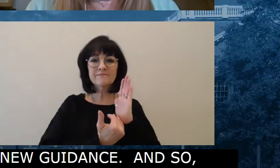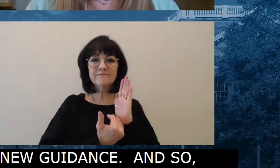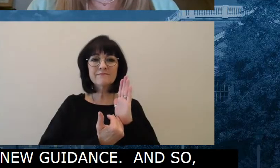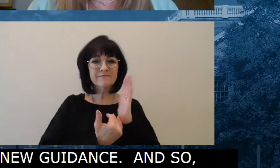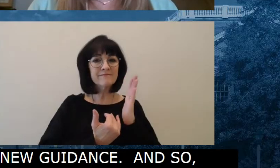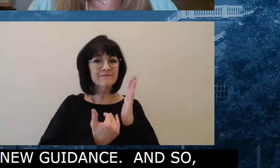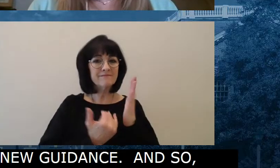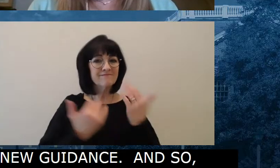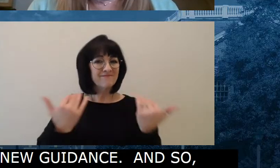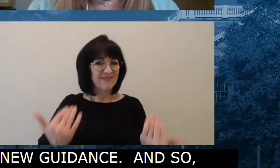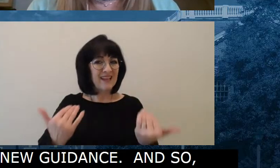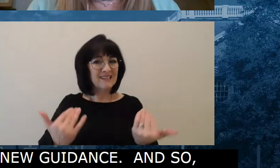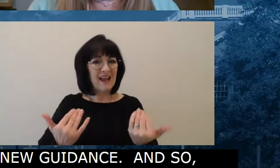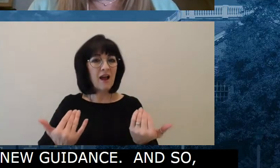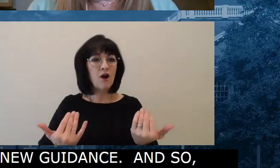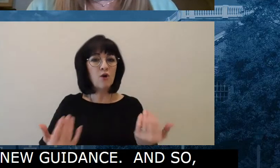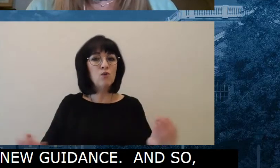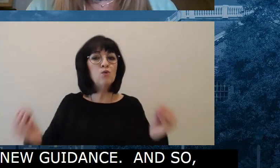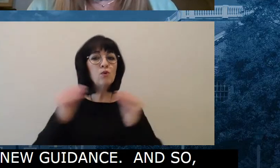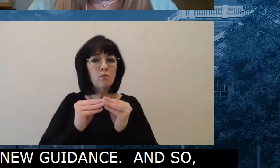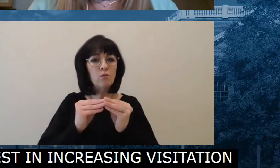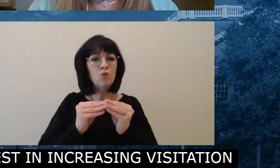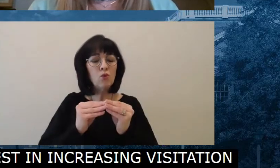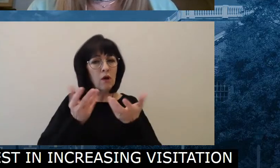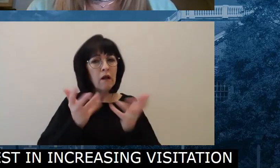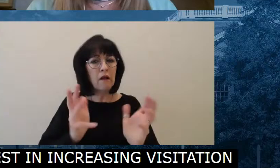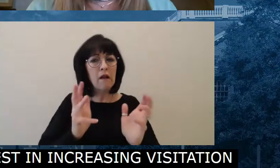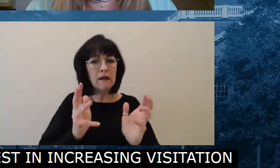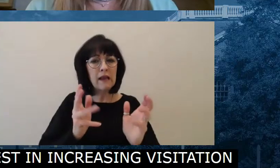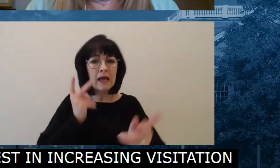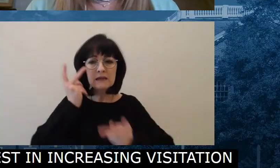visitation in a safe way. We know that